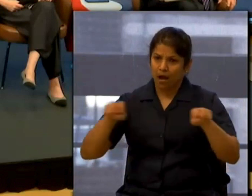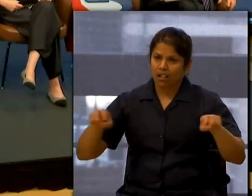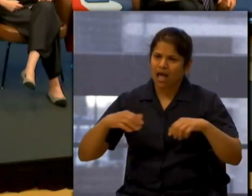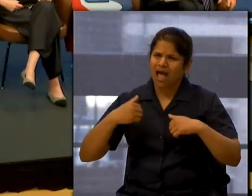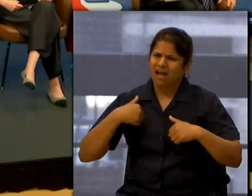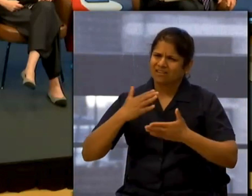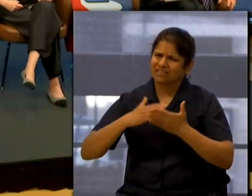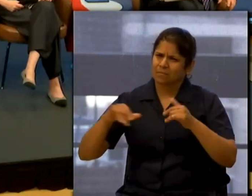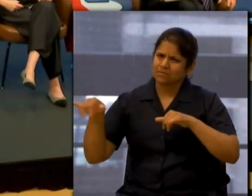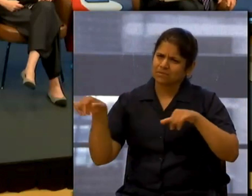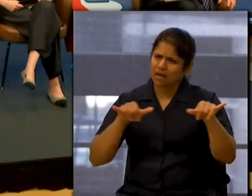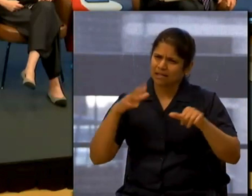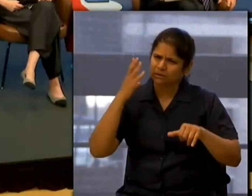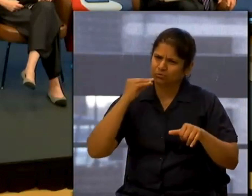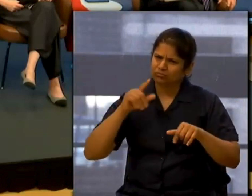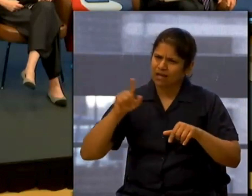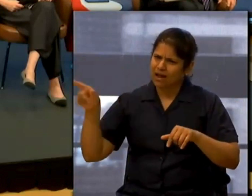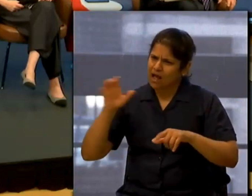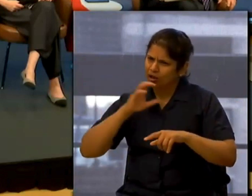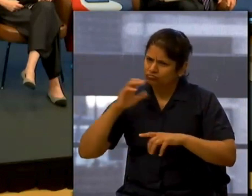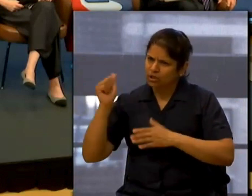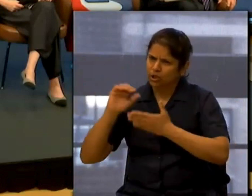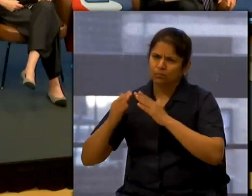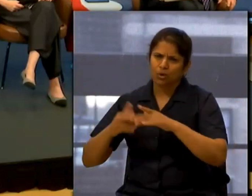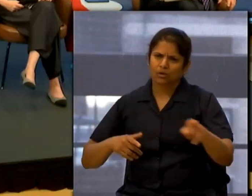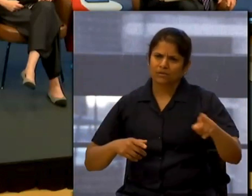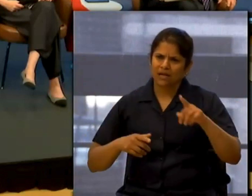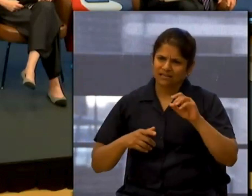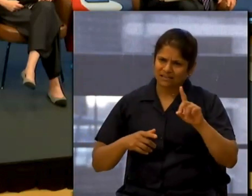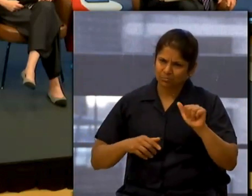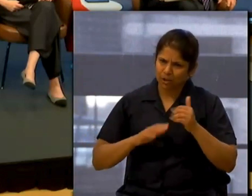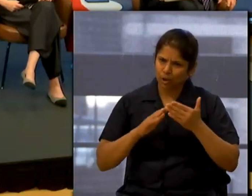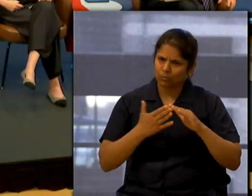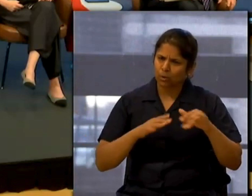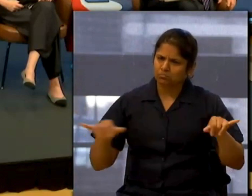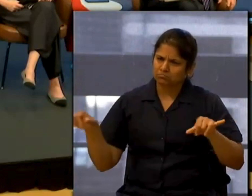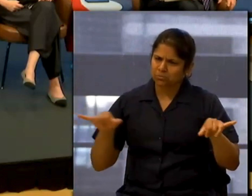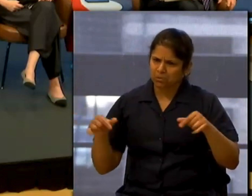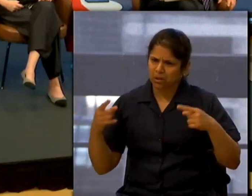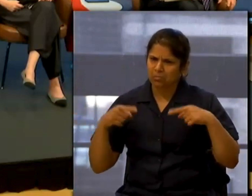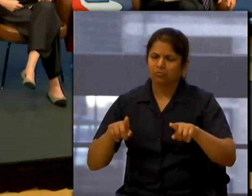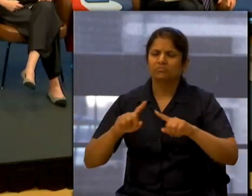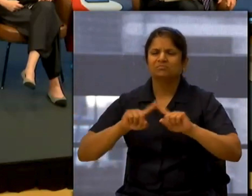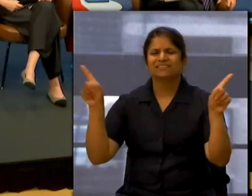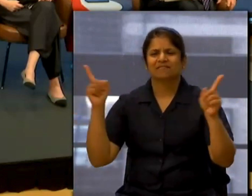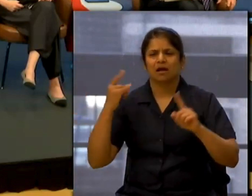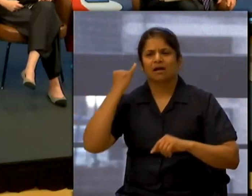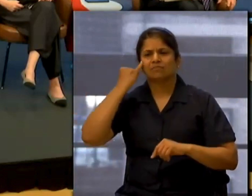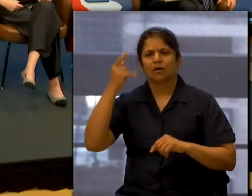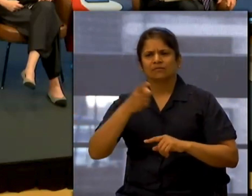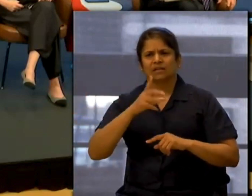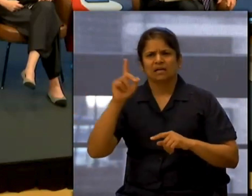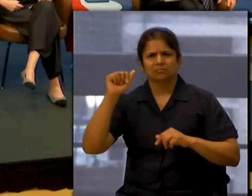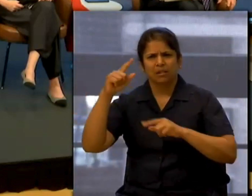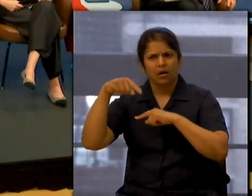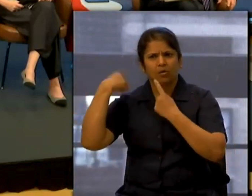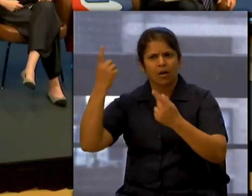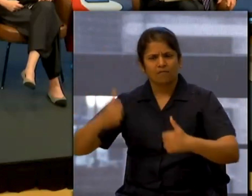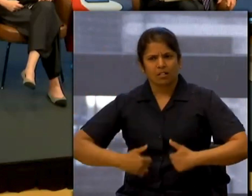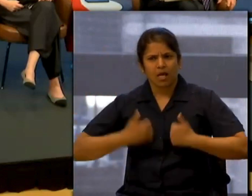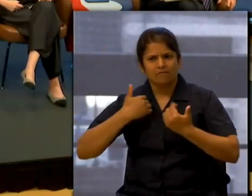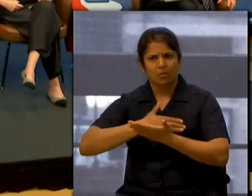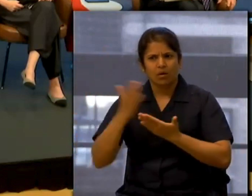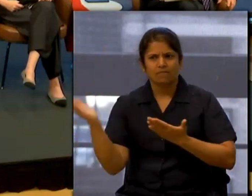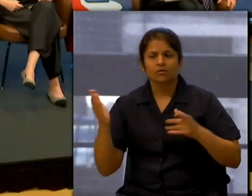with disabilities, there are also differences for those who have lifetime disabilities. One example is the lack of ability to buy long-term